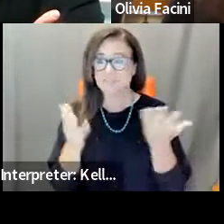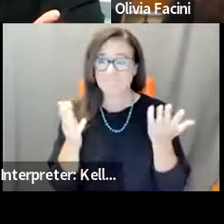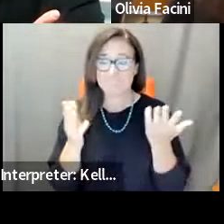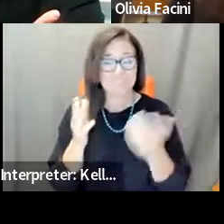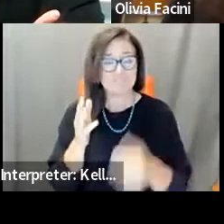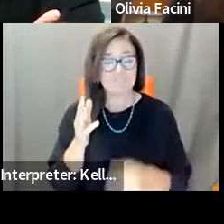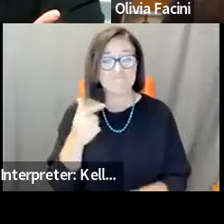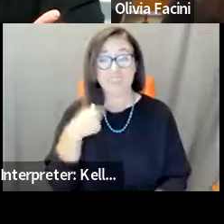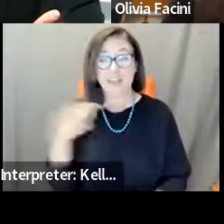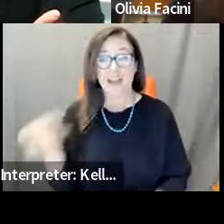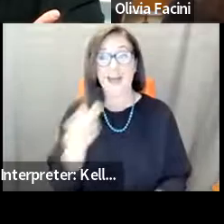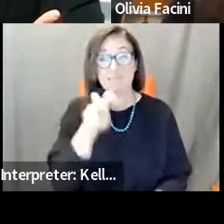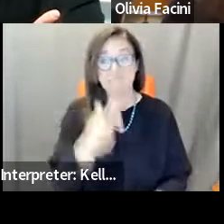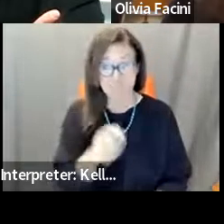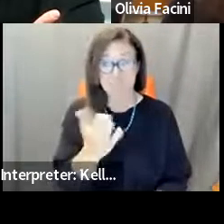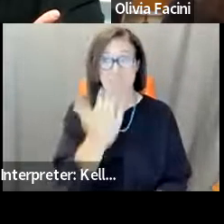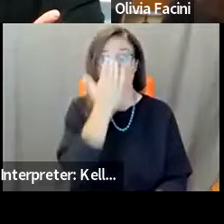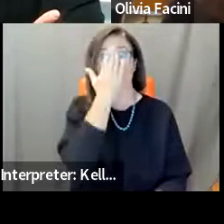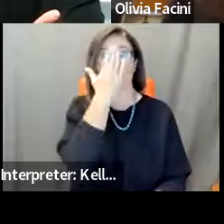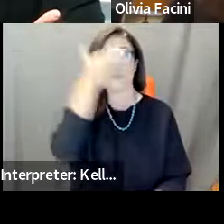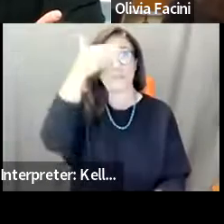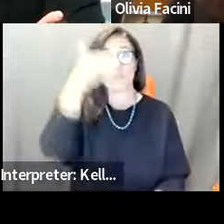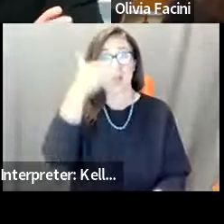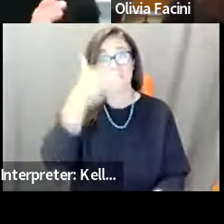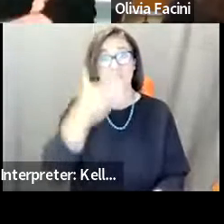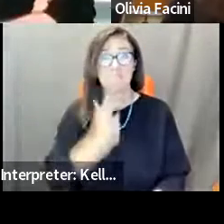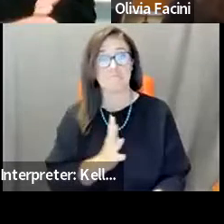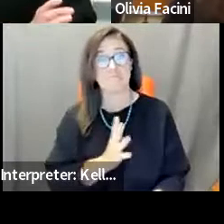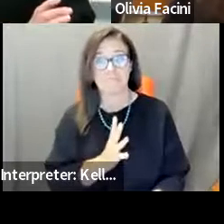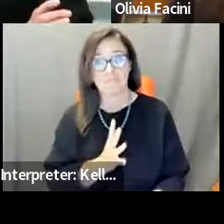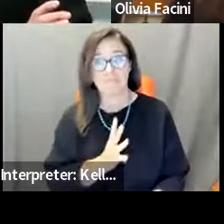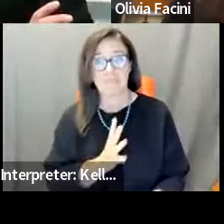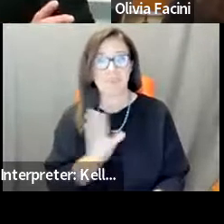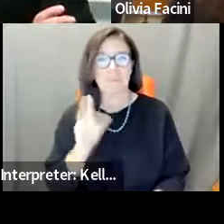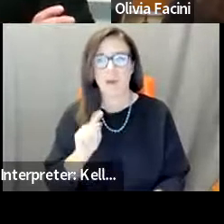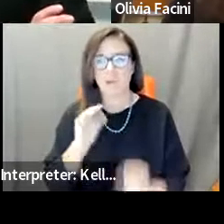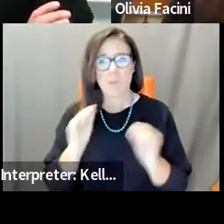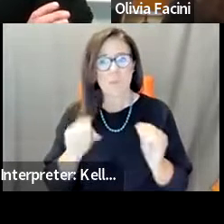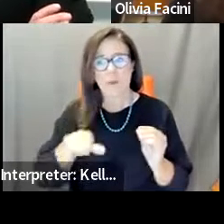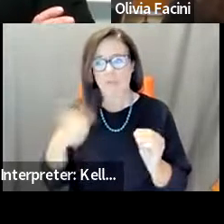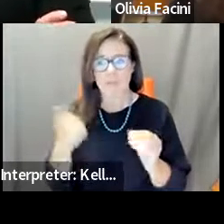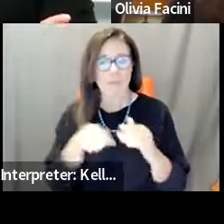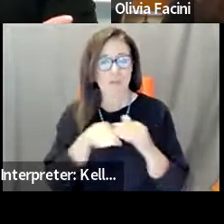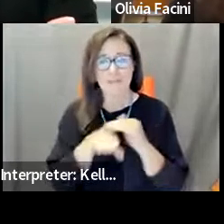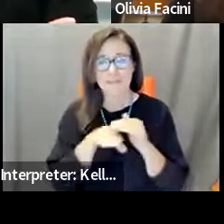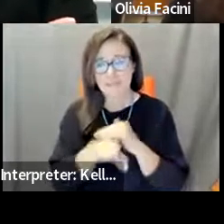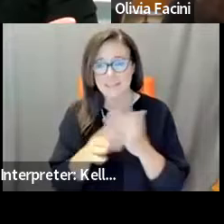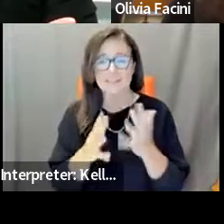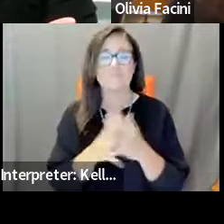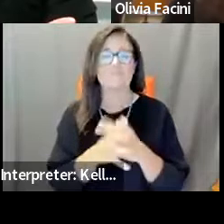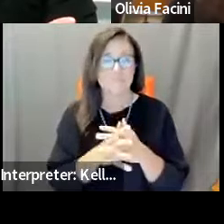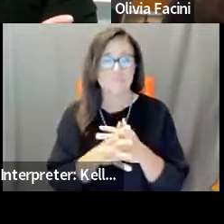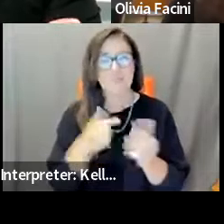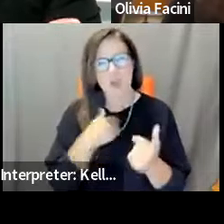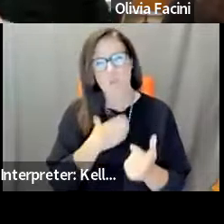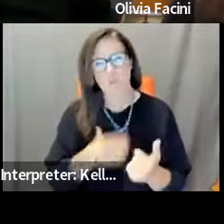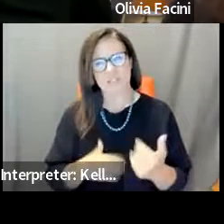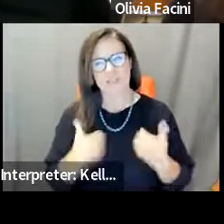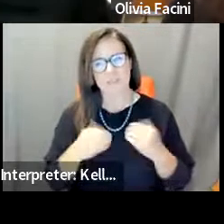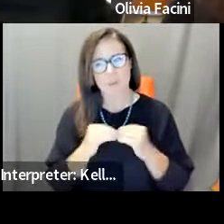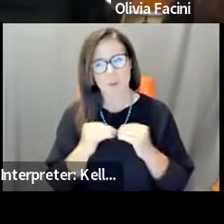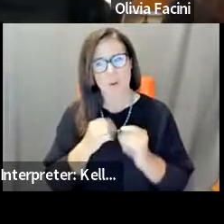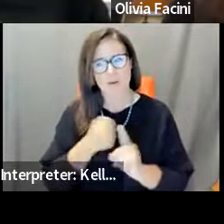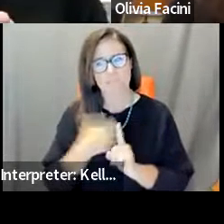me in the first row of the theater. And reason being because